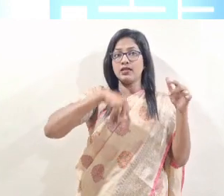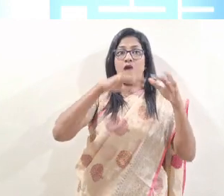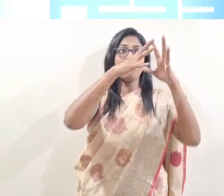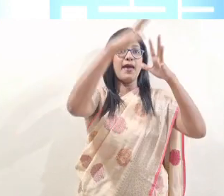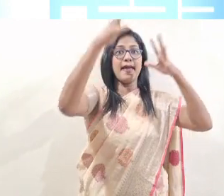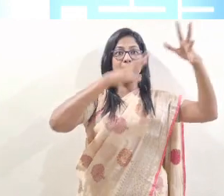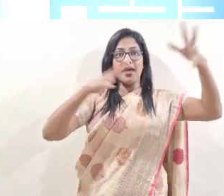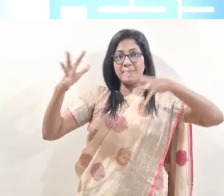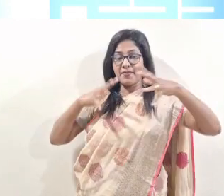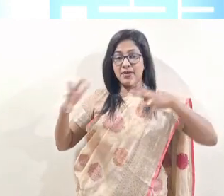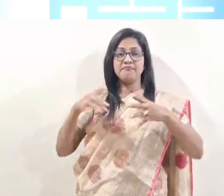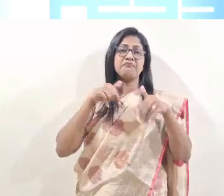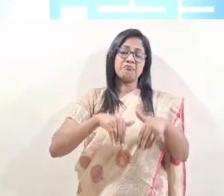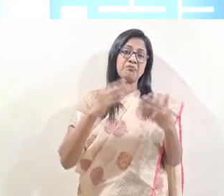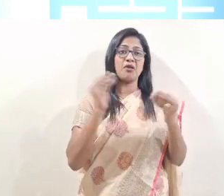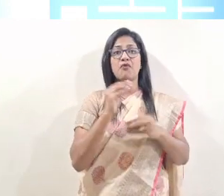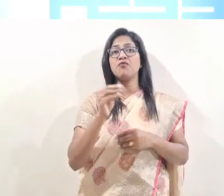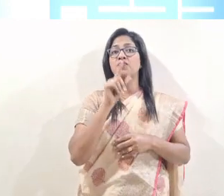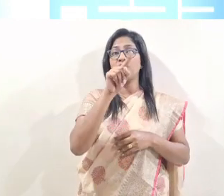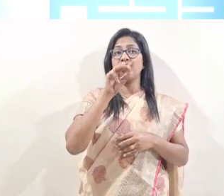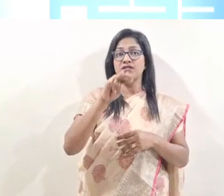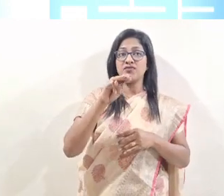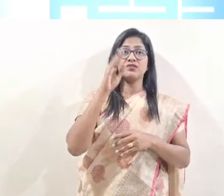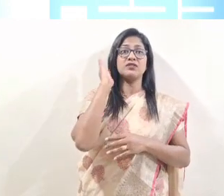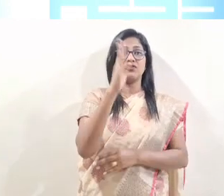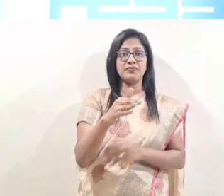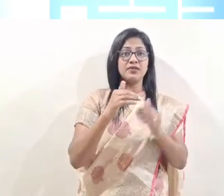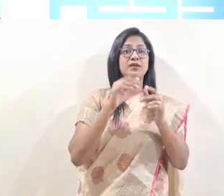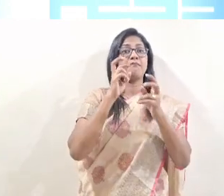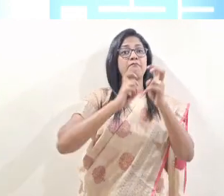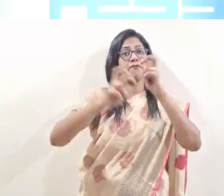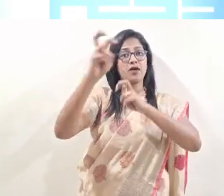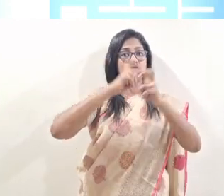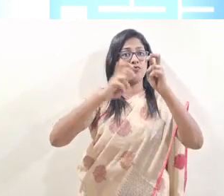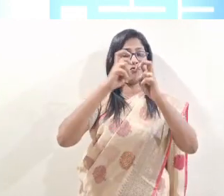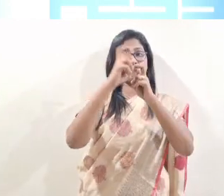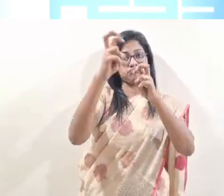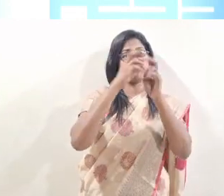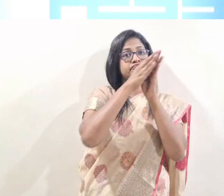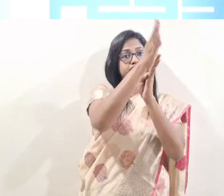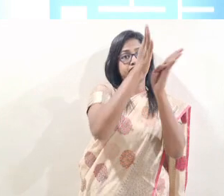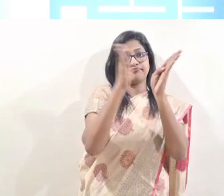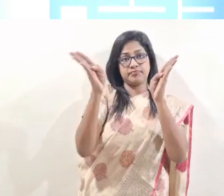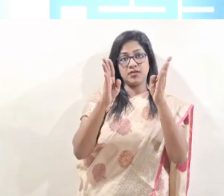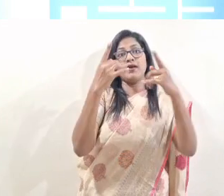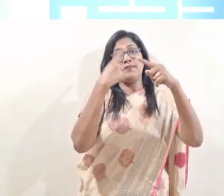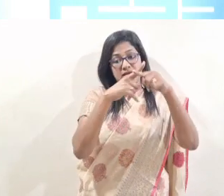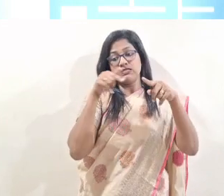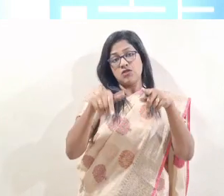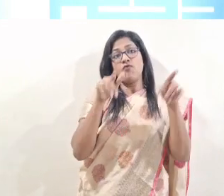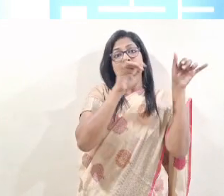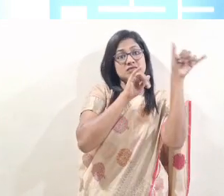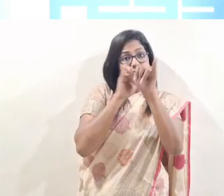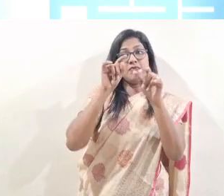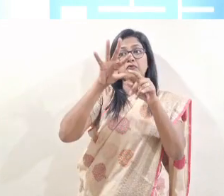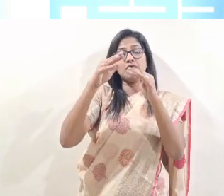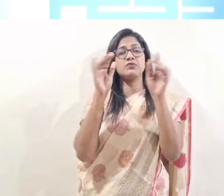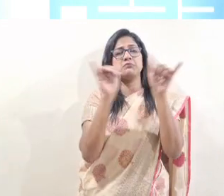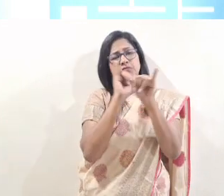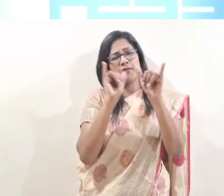in India. And it's currently we have about 1,000 kilometers of metro, and a similar figure in the making, in the